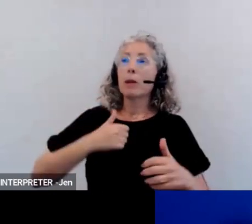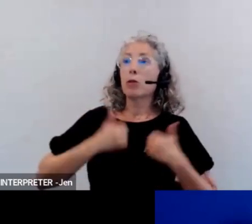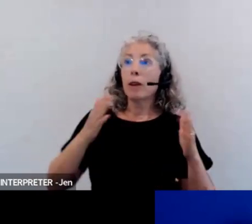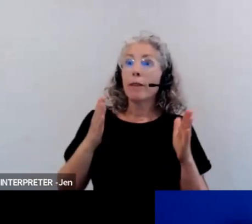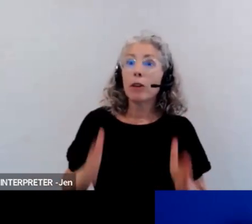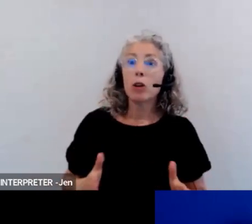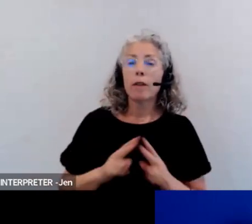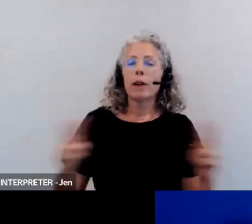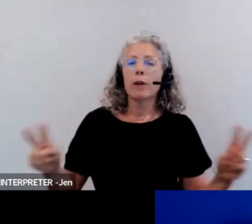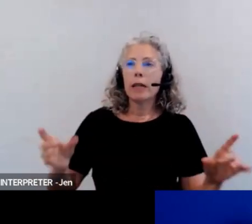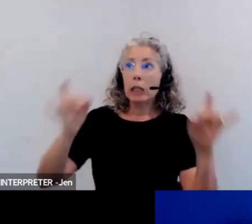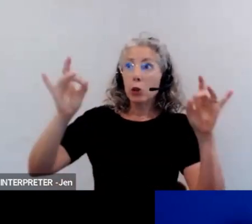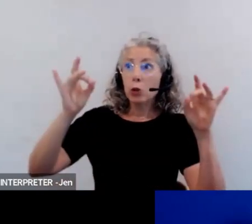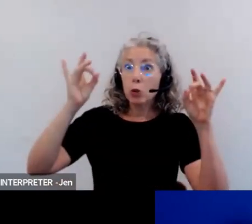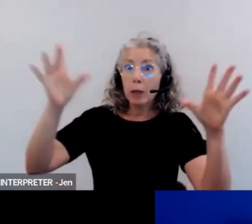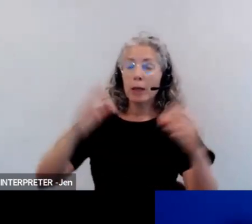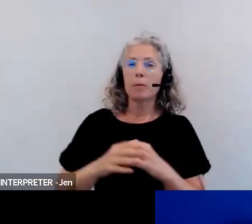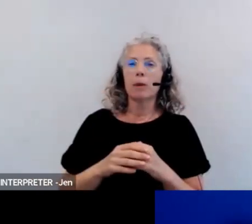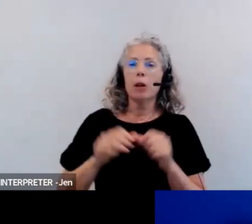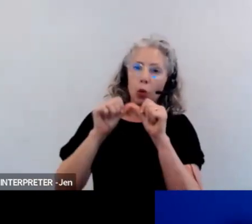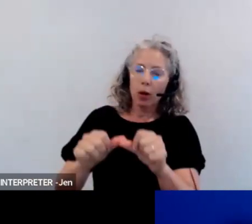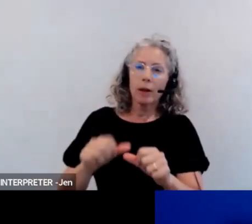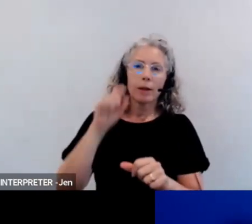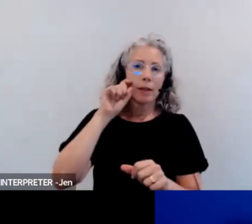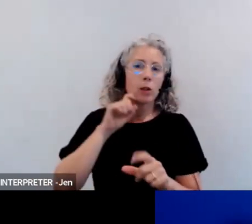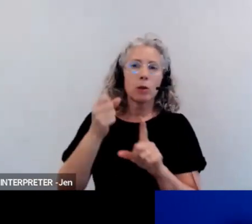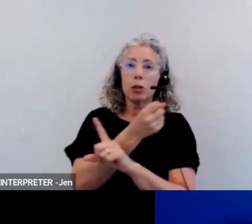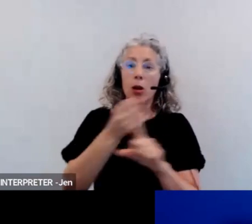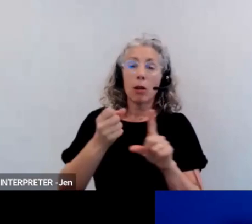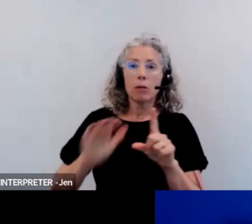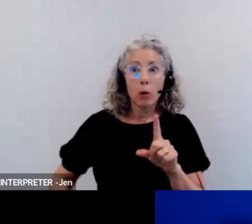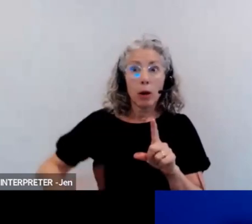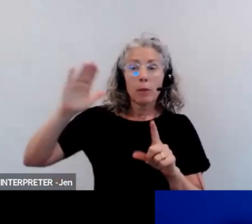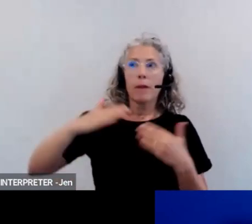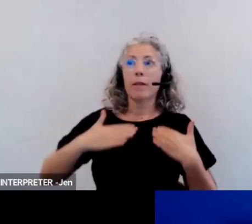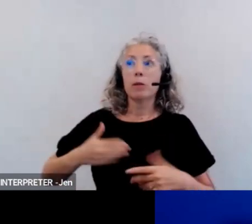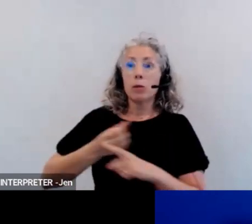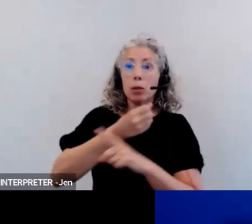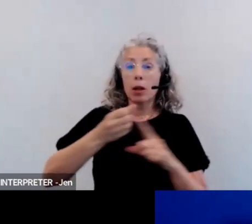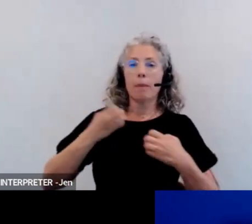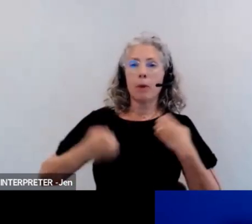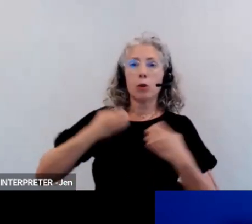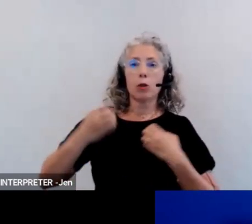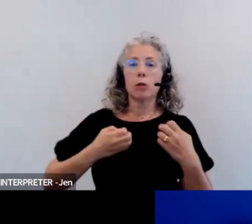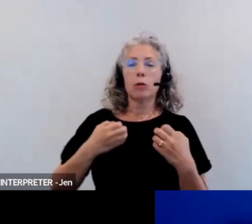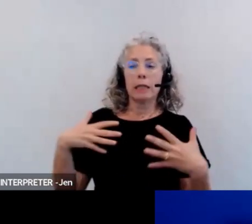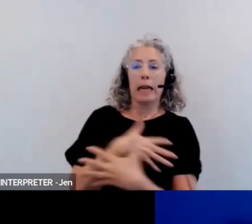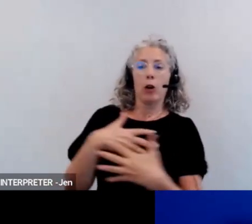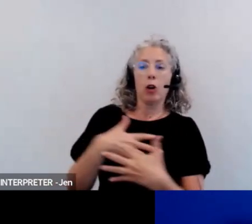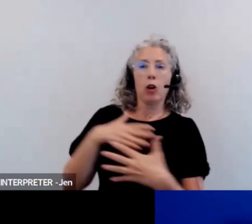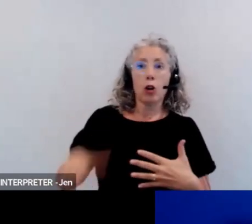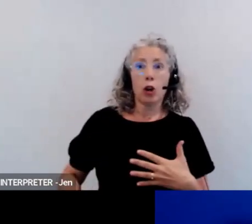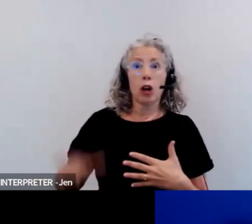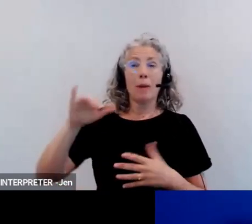very extreme and chronic sexual assault as a child, physical assault, and emotional terrorization. And